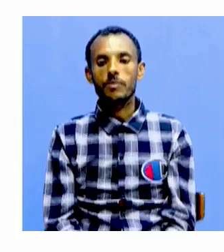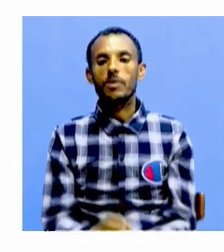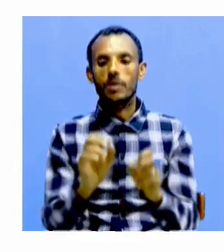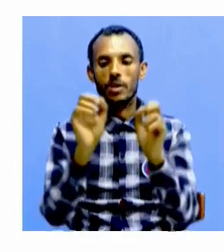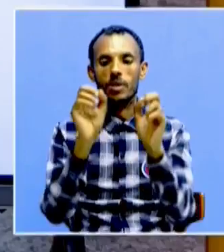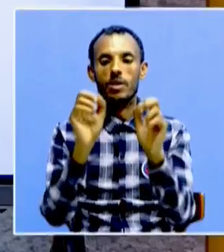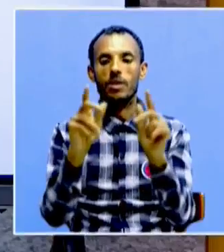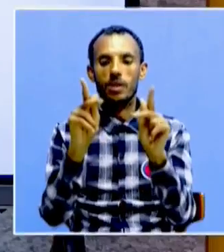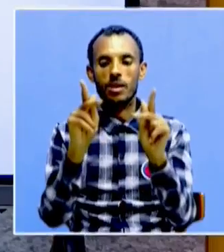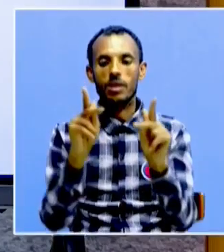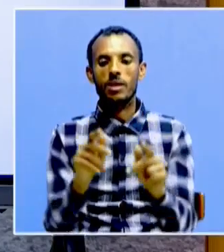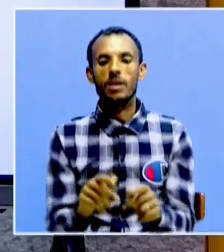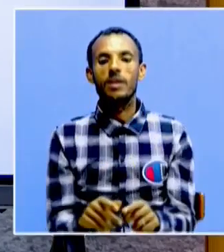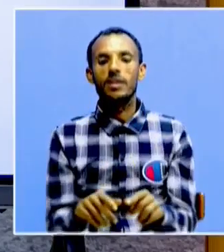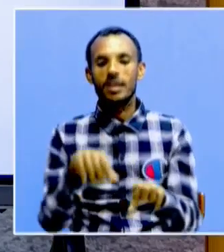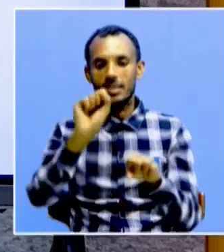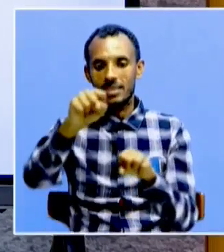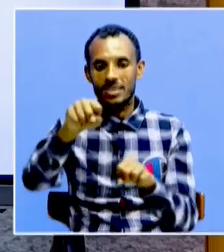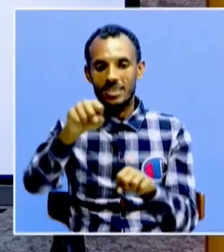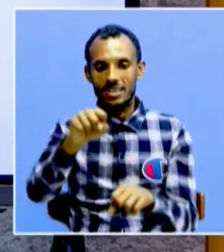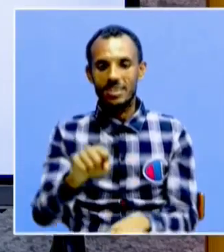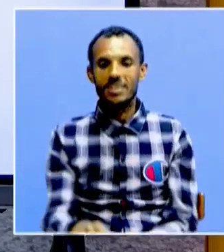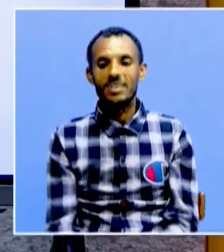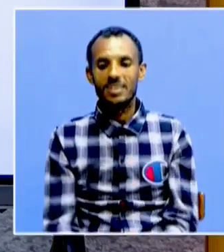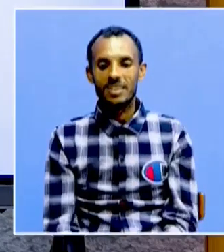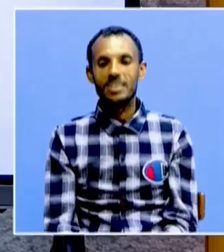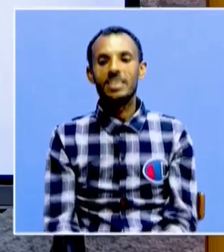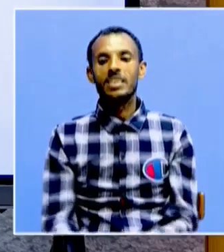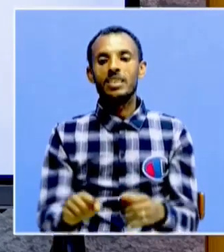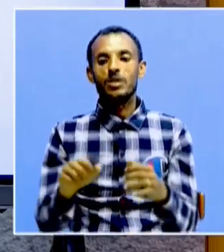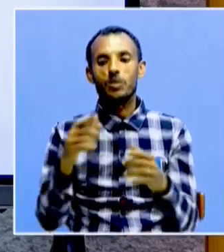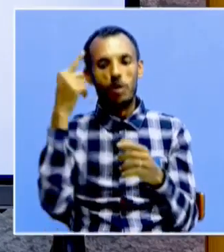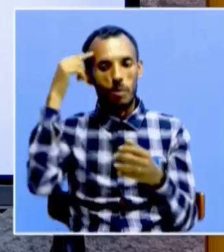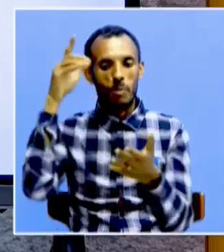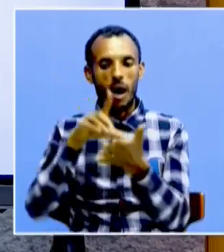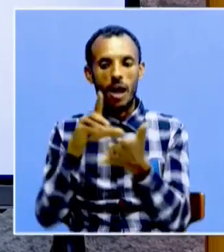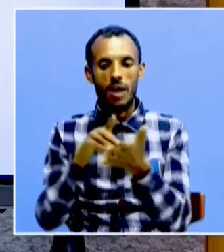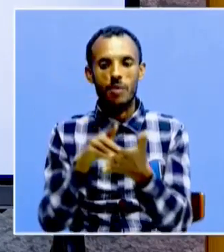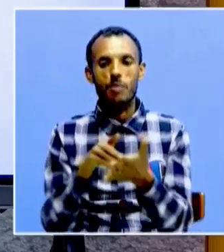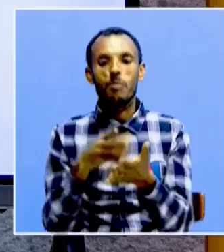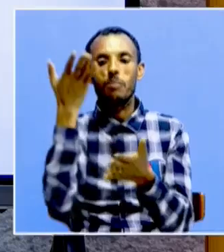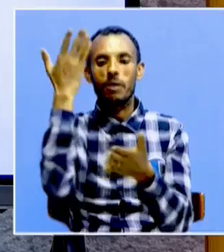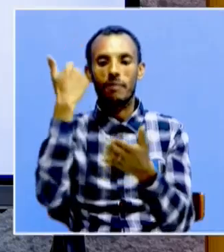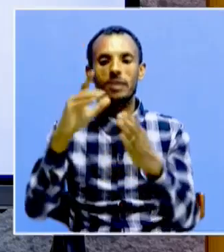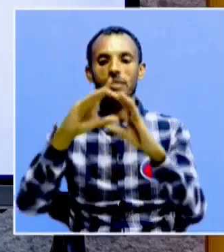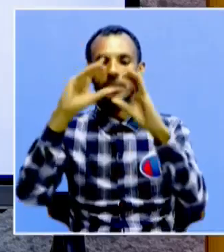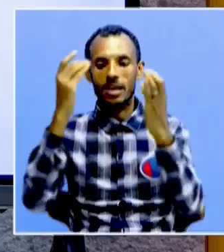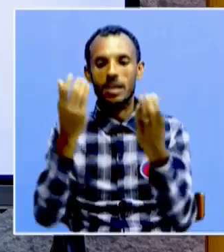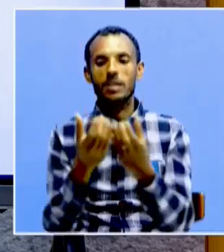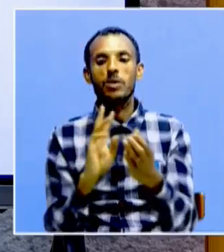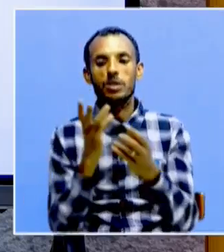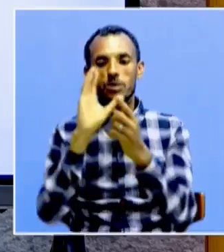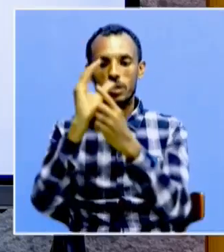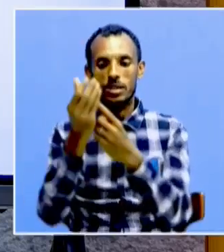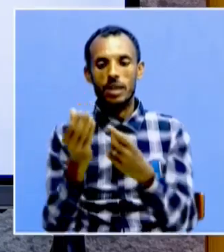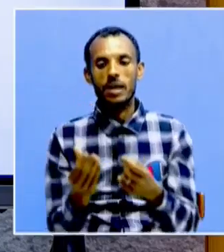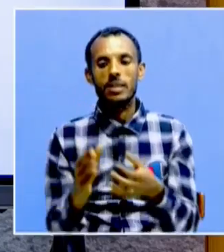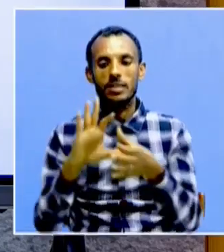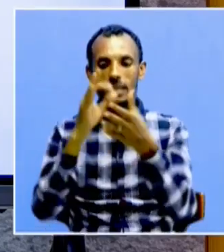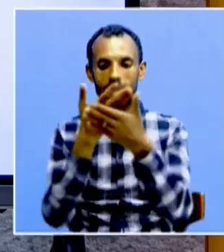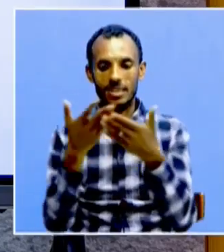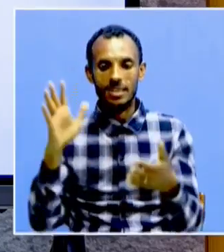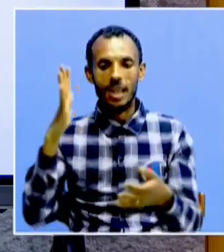Okay? Yes? Just to remind you from the previous lesson, which is conditional sentence type